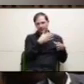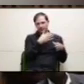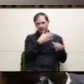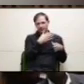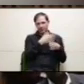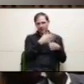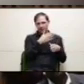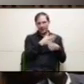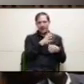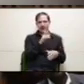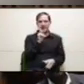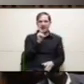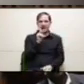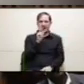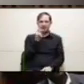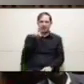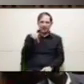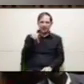KPMG.